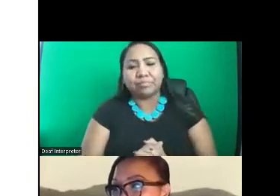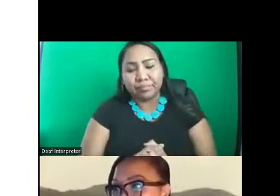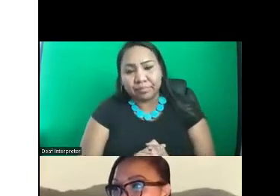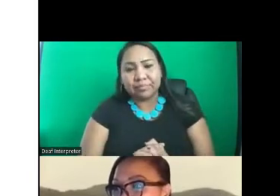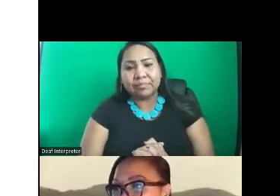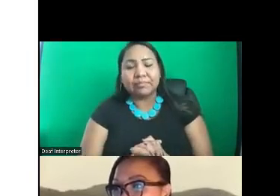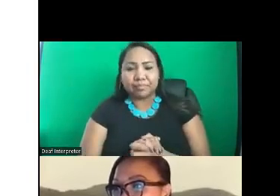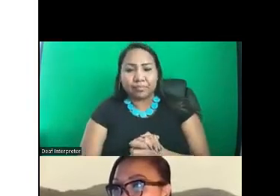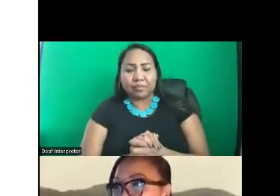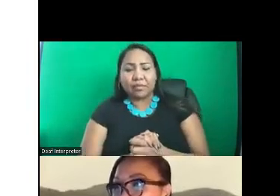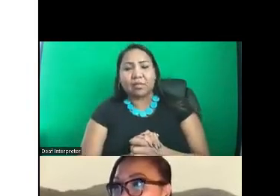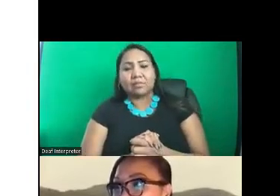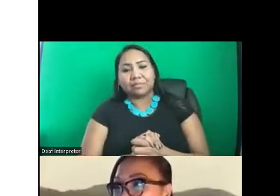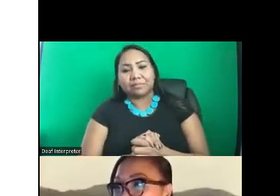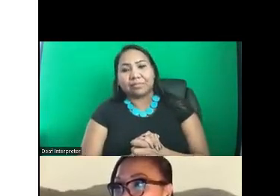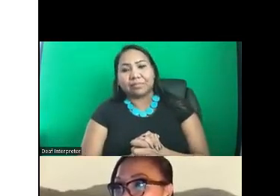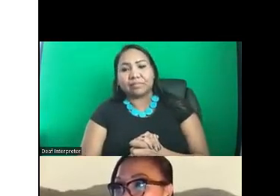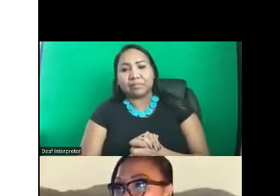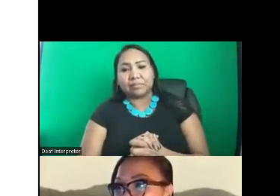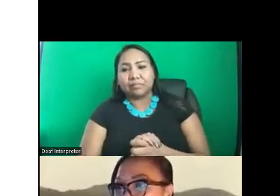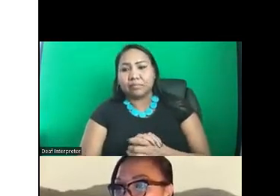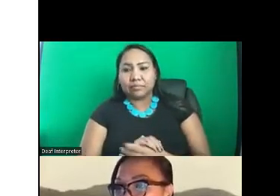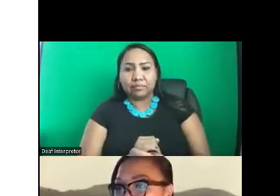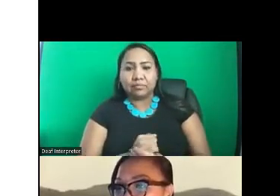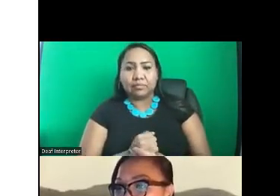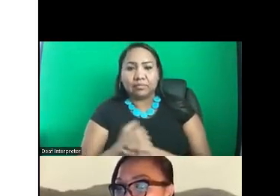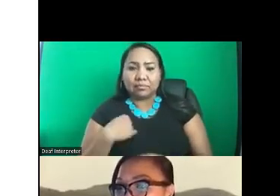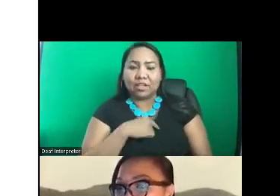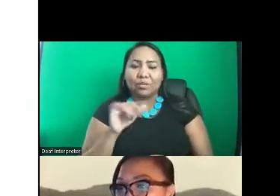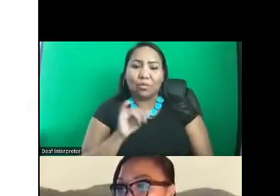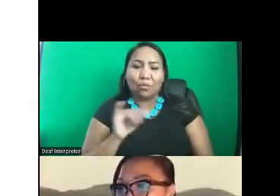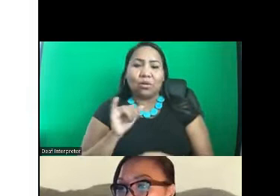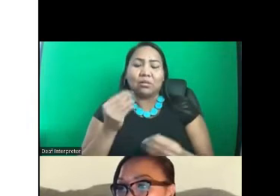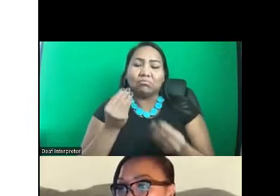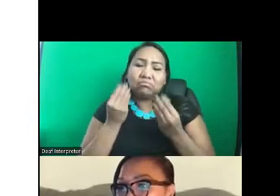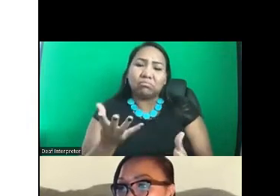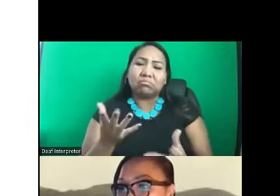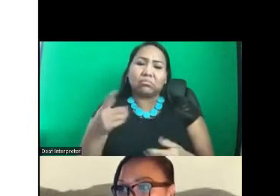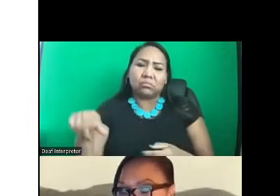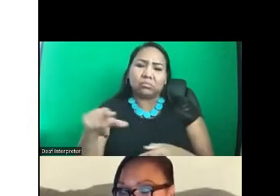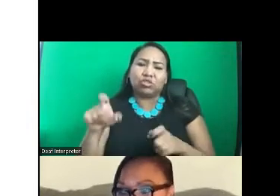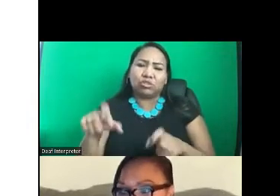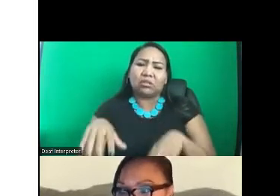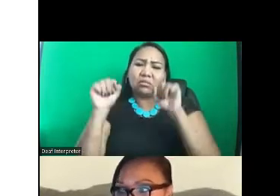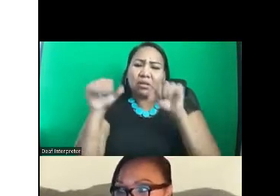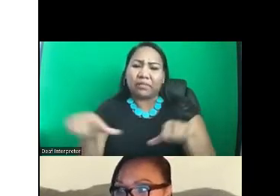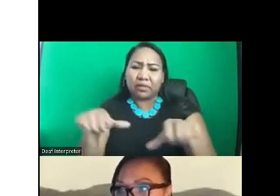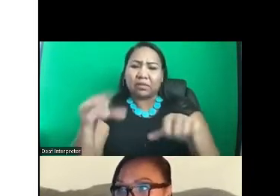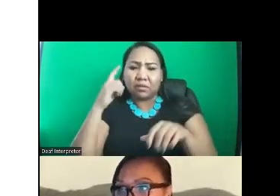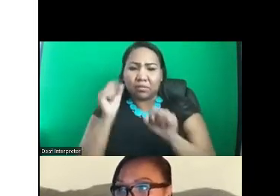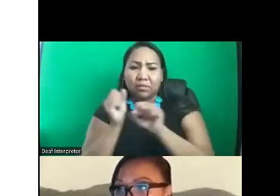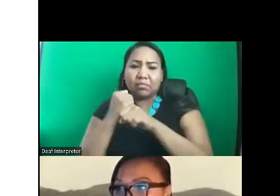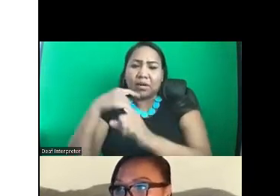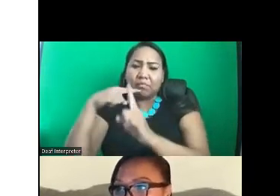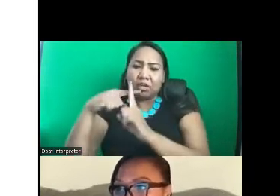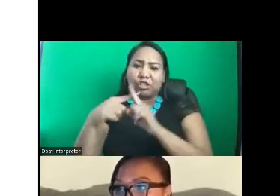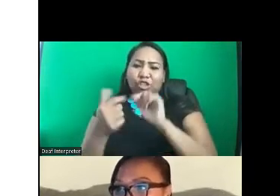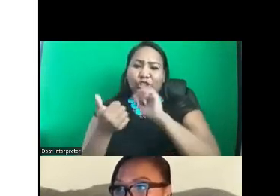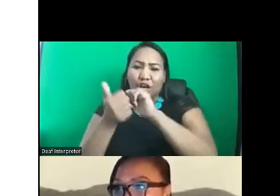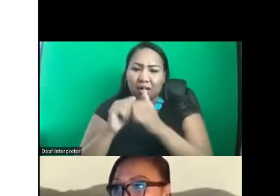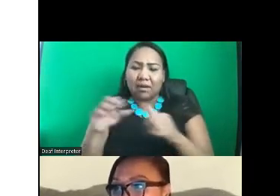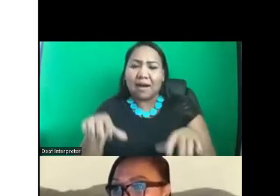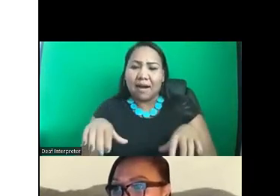We instill taking action to make positive changes and activism, learning how to